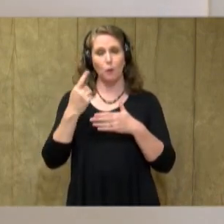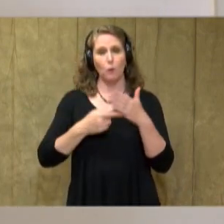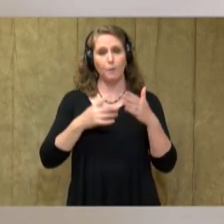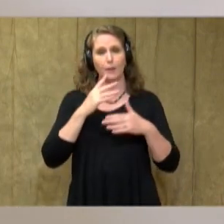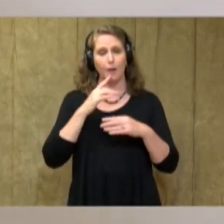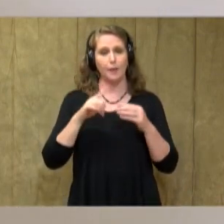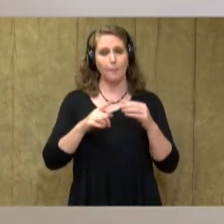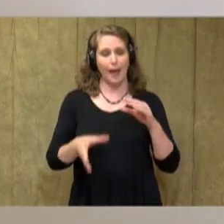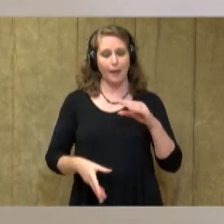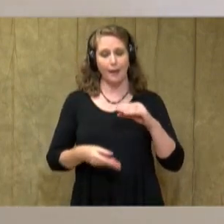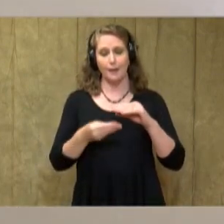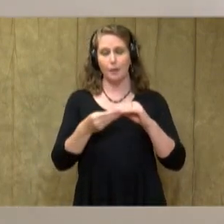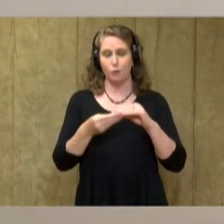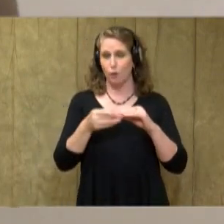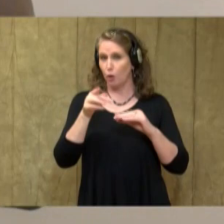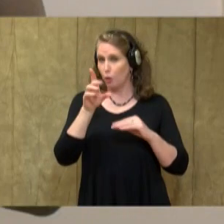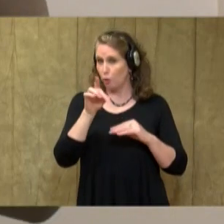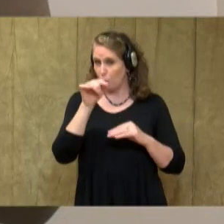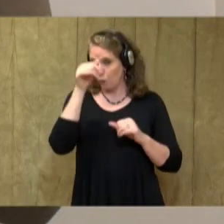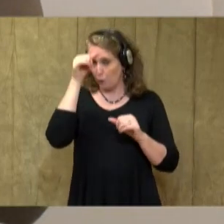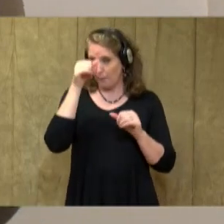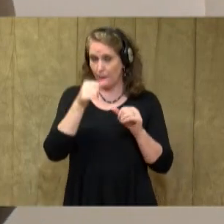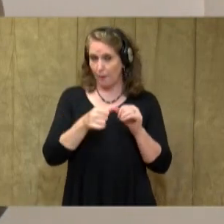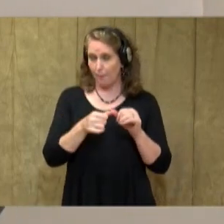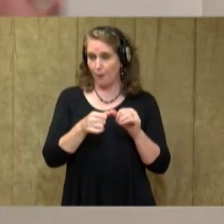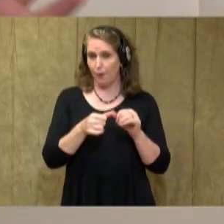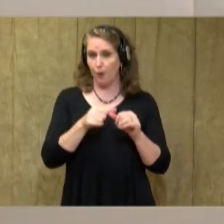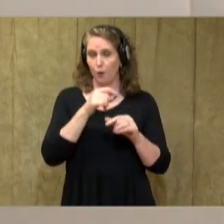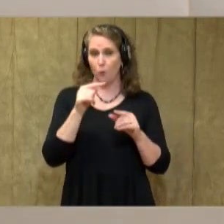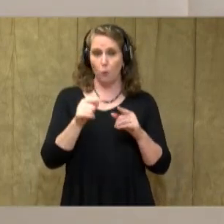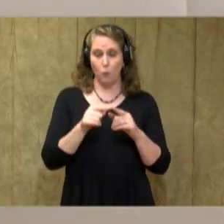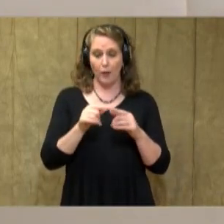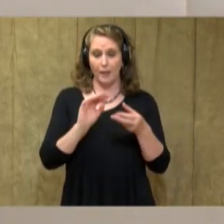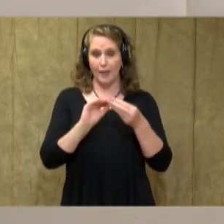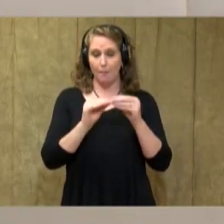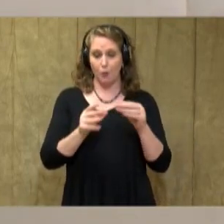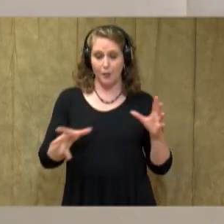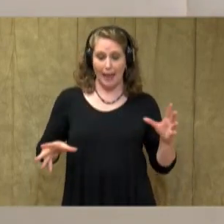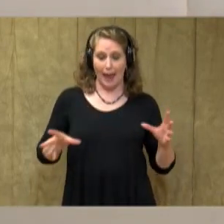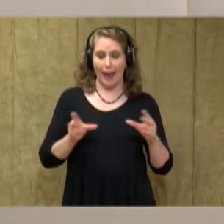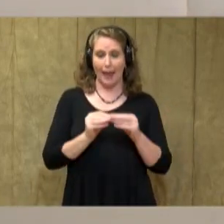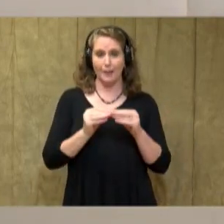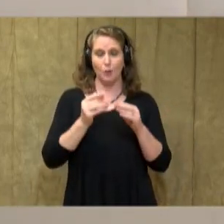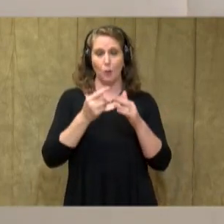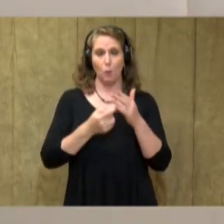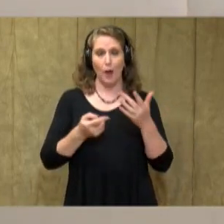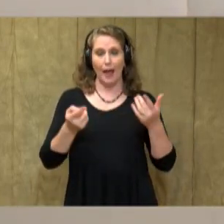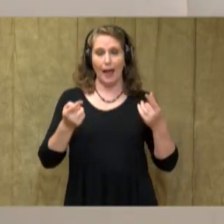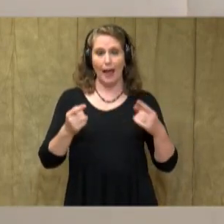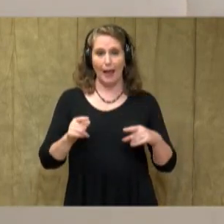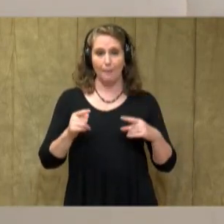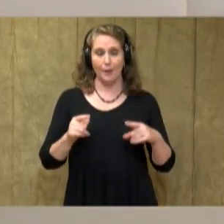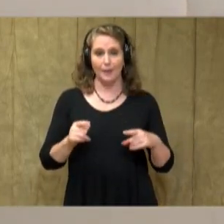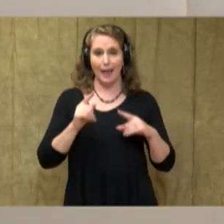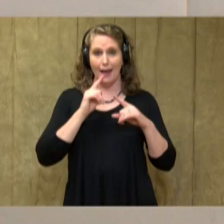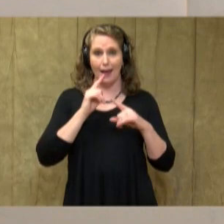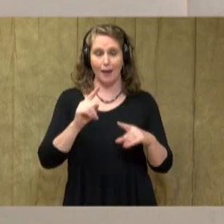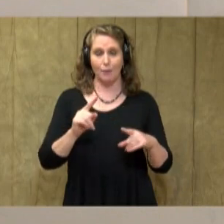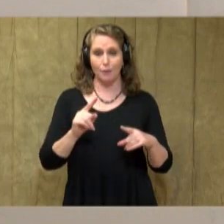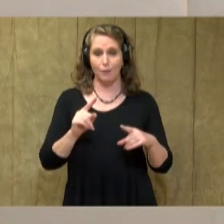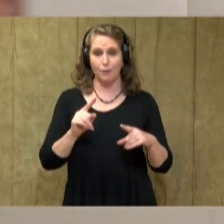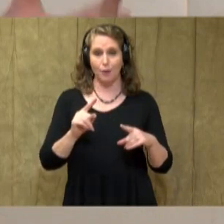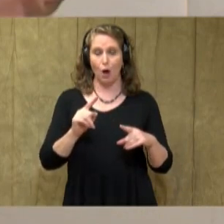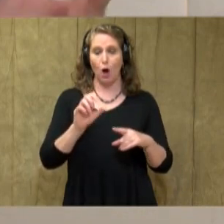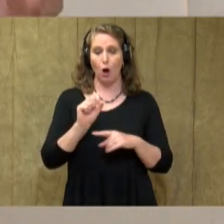with addition. Do you remember what we said about when we add numbers together? What happens to our answer or